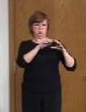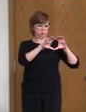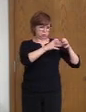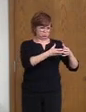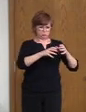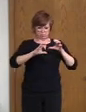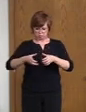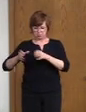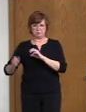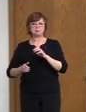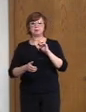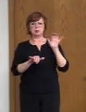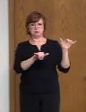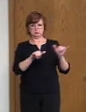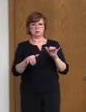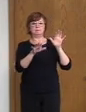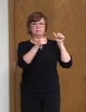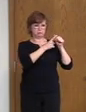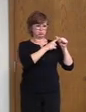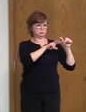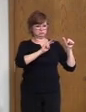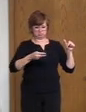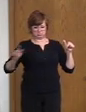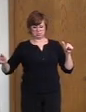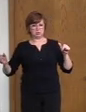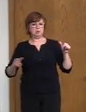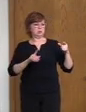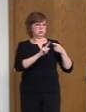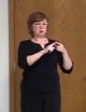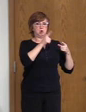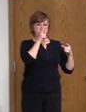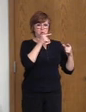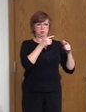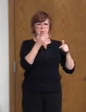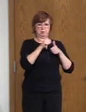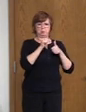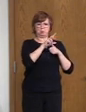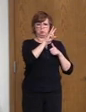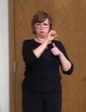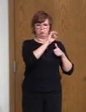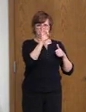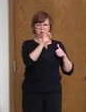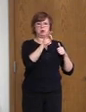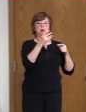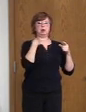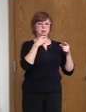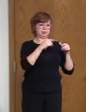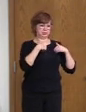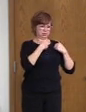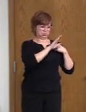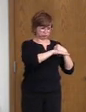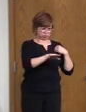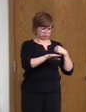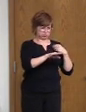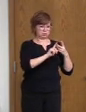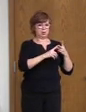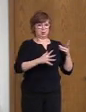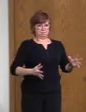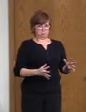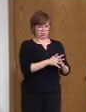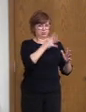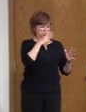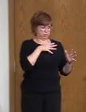case, young children and pregnant women were the highest risk groups, so they were vaccinated first.